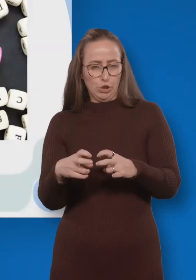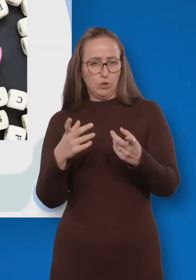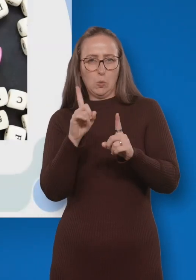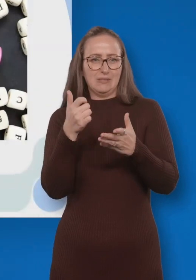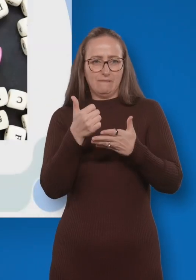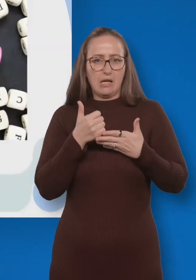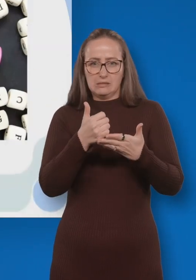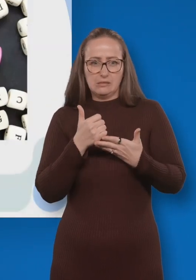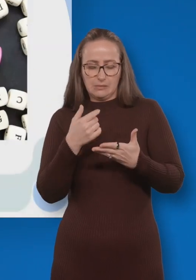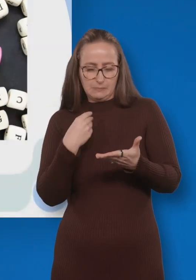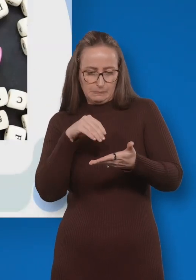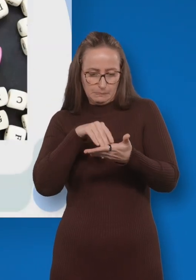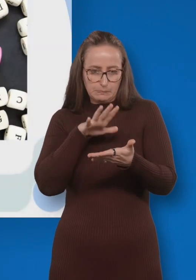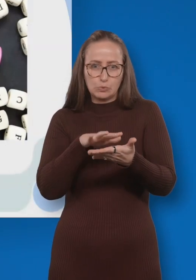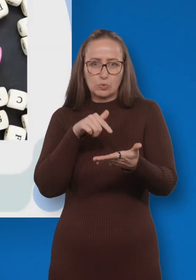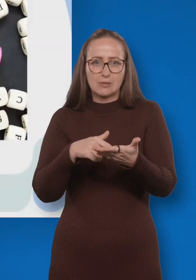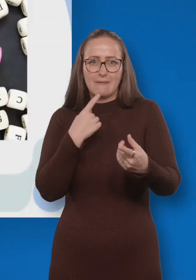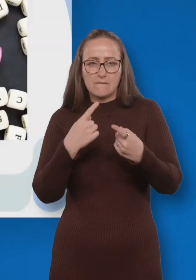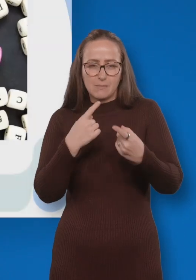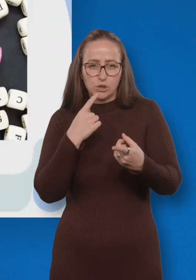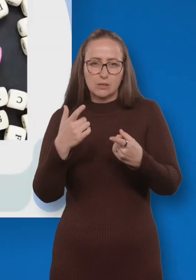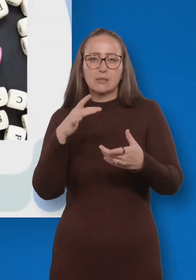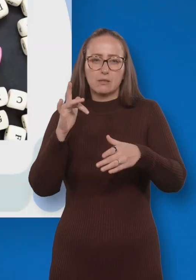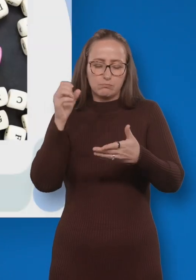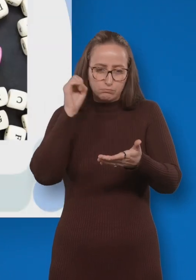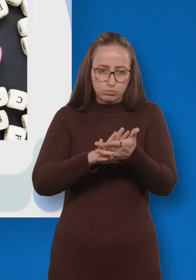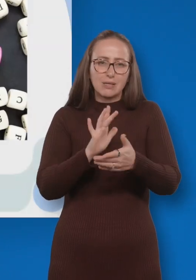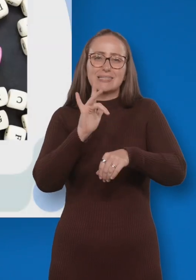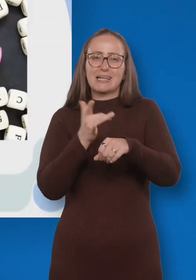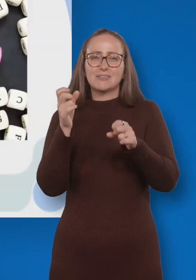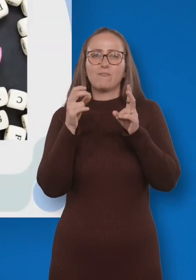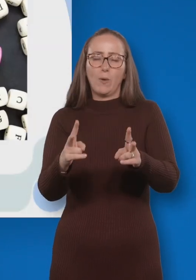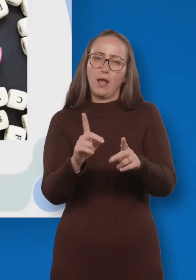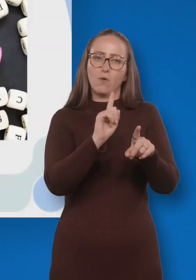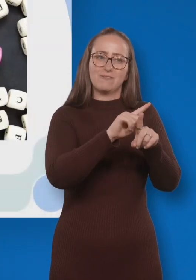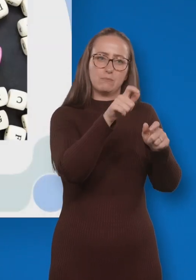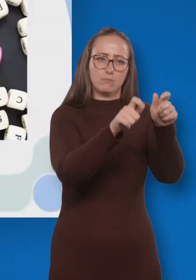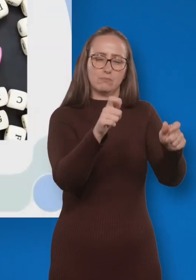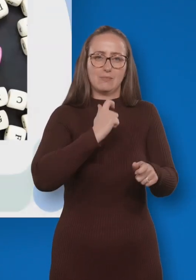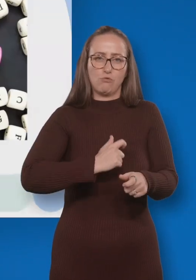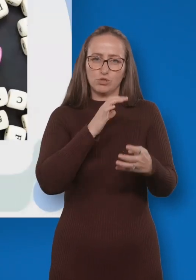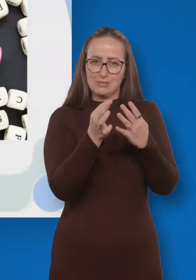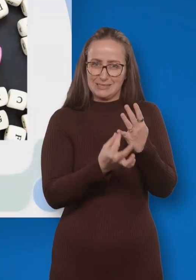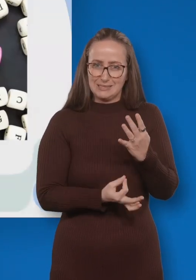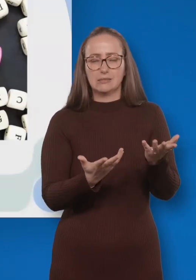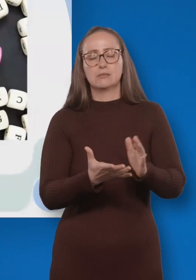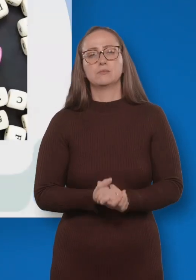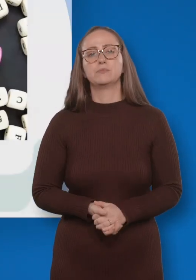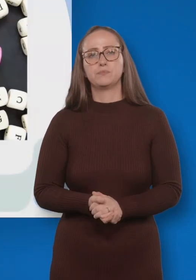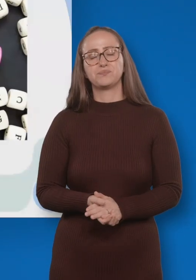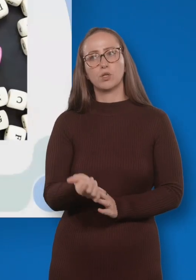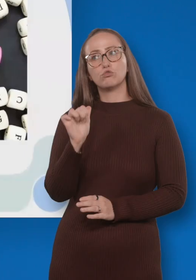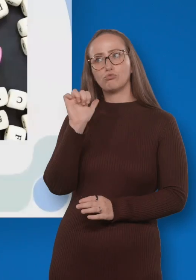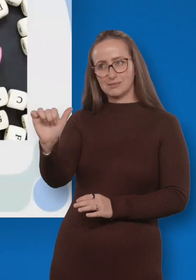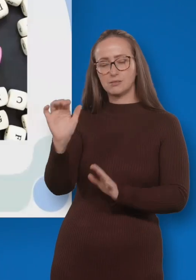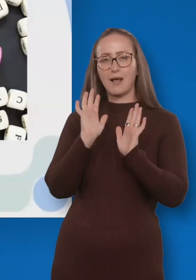about collecting and sharing these demographics in a sensitive way within plans? That's a really good question. I think you're right. We have